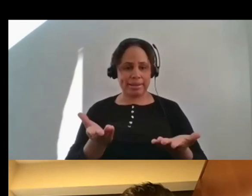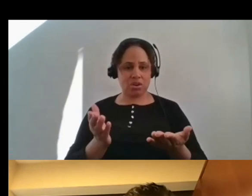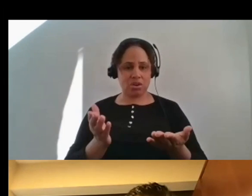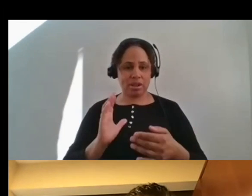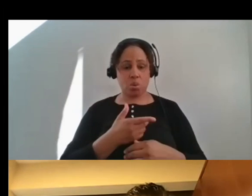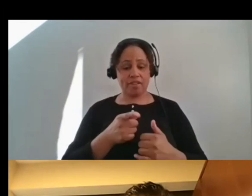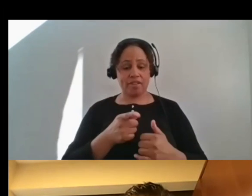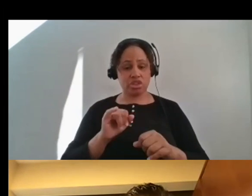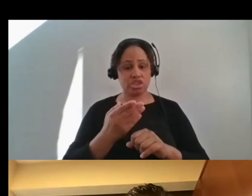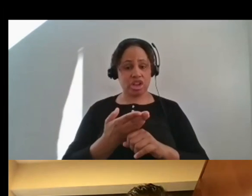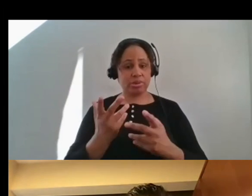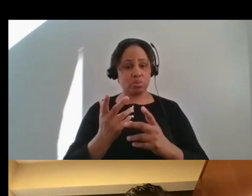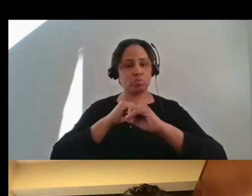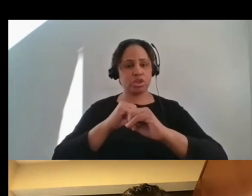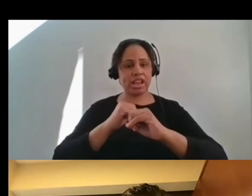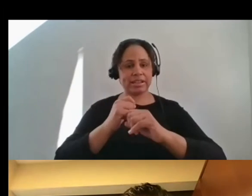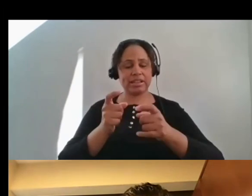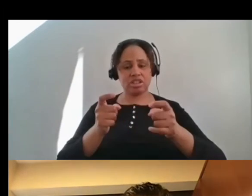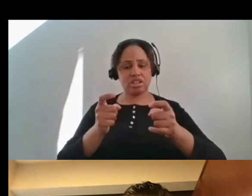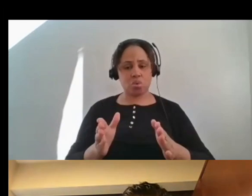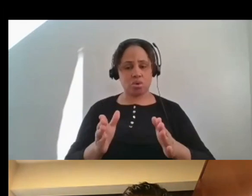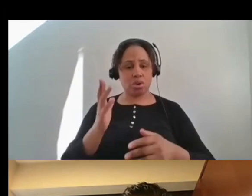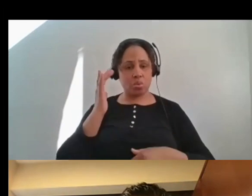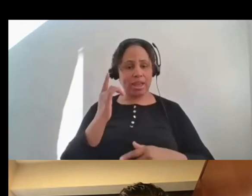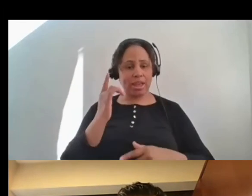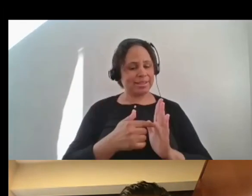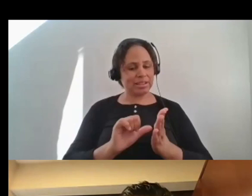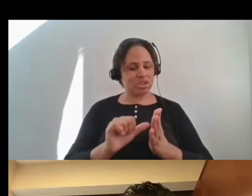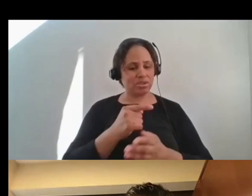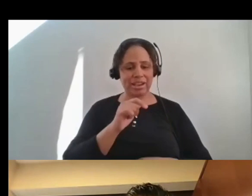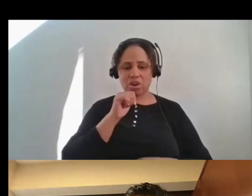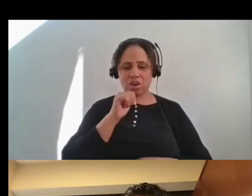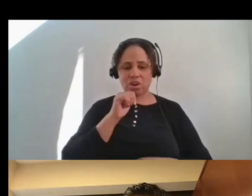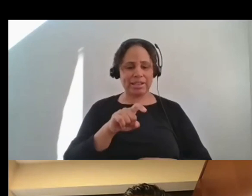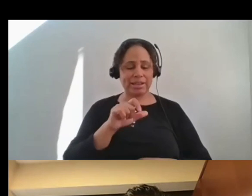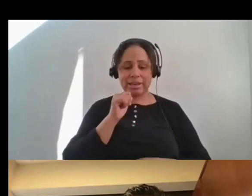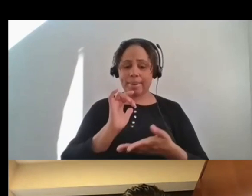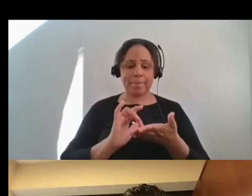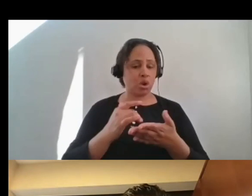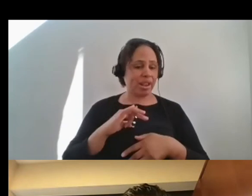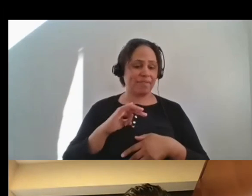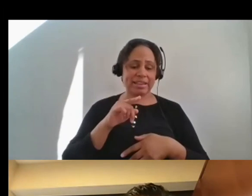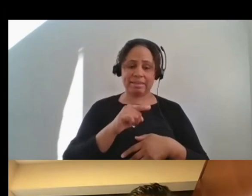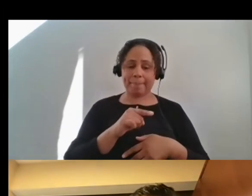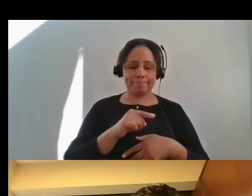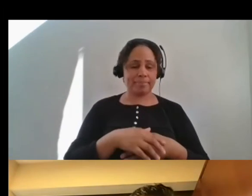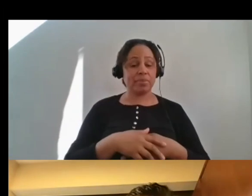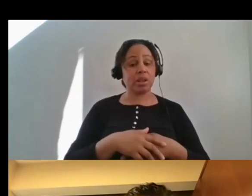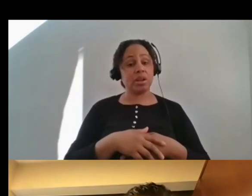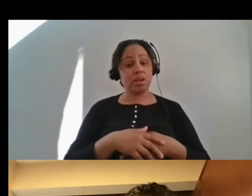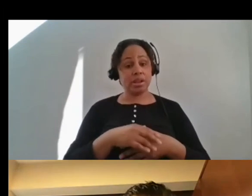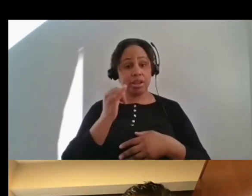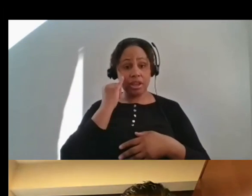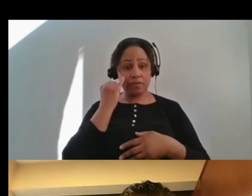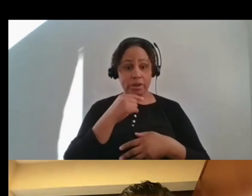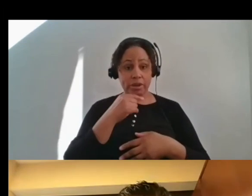is to protect the donor because this is a surgery they don't need. There's no medical benefit to them. So if we know that they have a potential